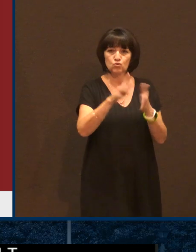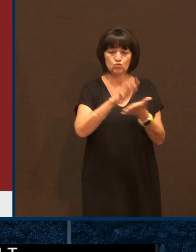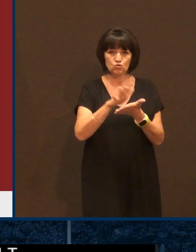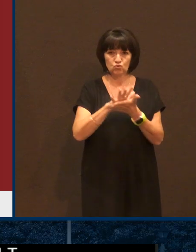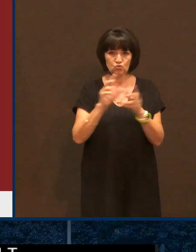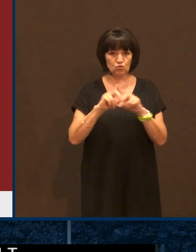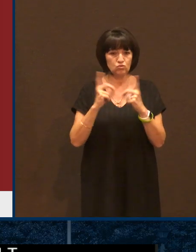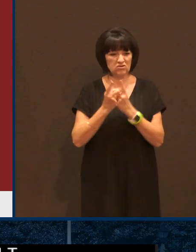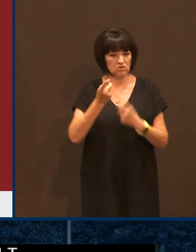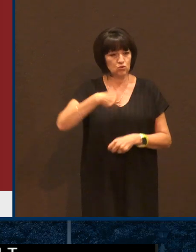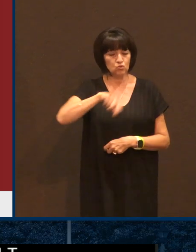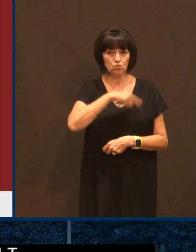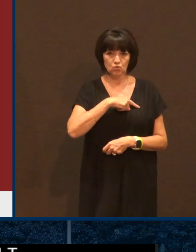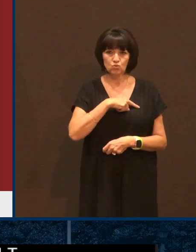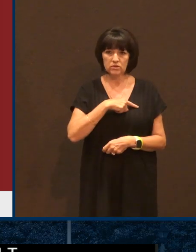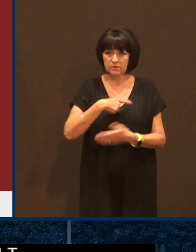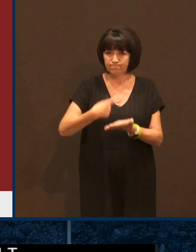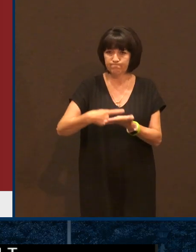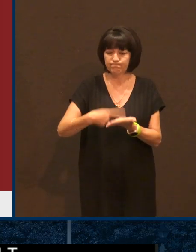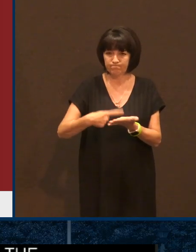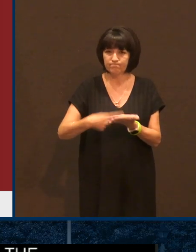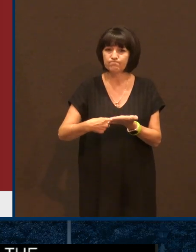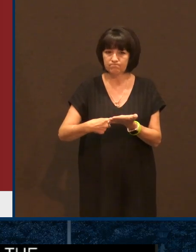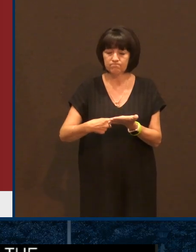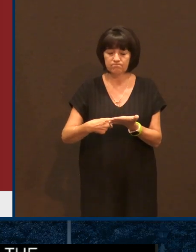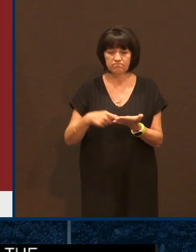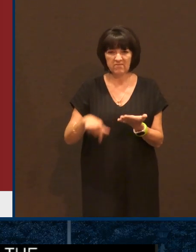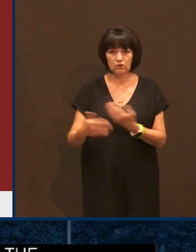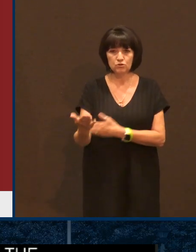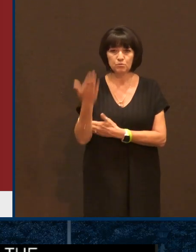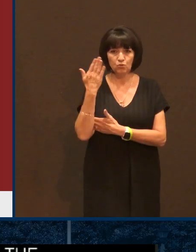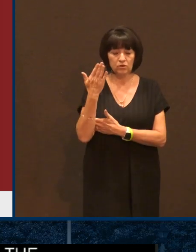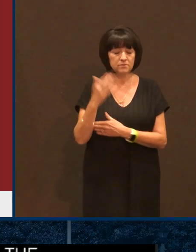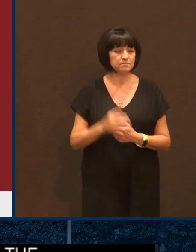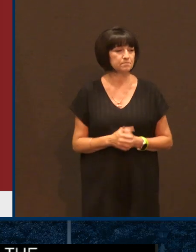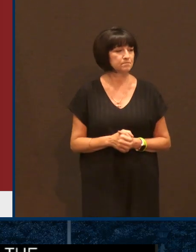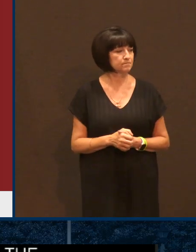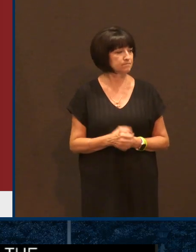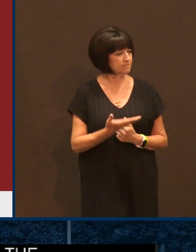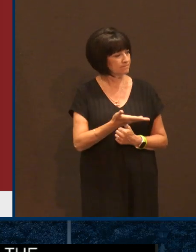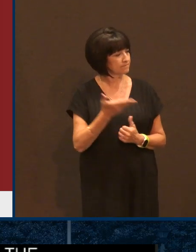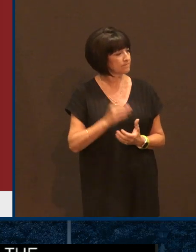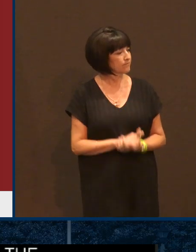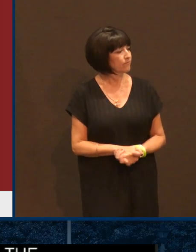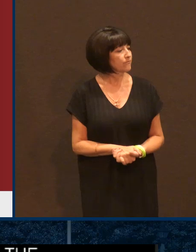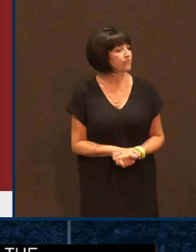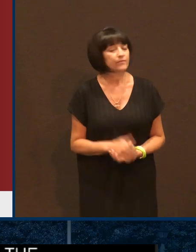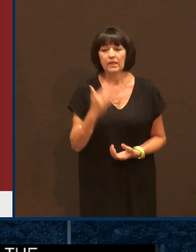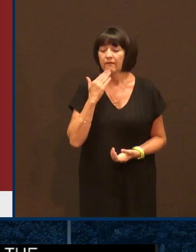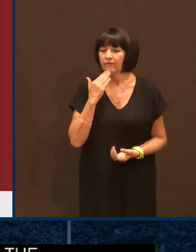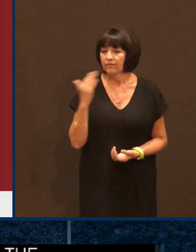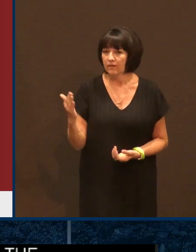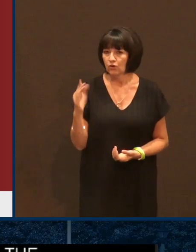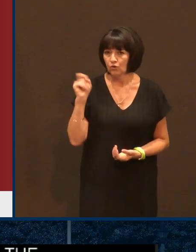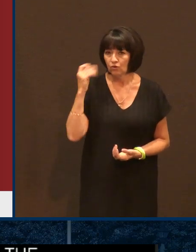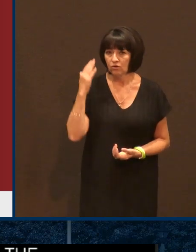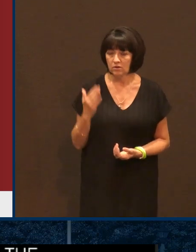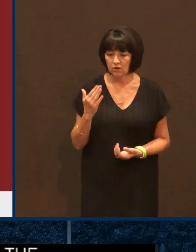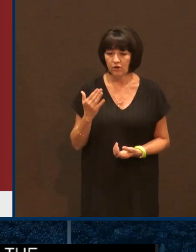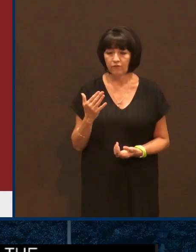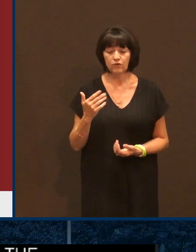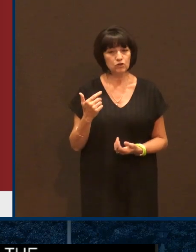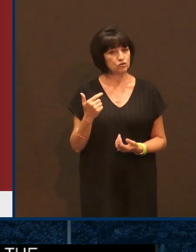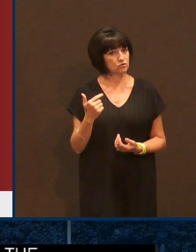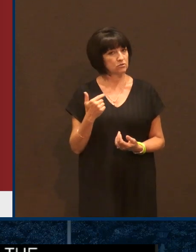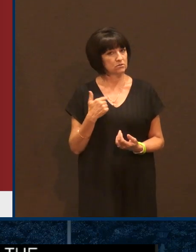this morning with the superintendents and look forward to working with them. Dr. Bunting. Thank you, Governor. Recognizing